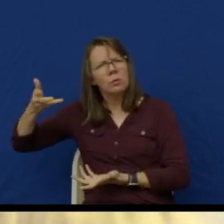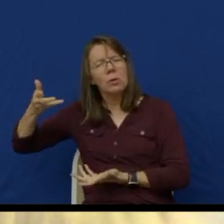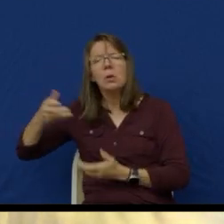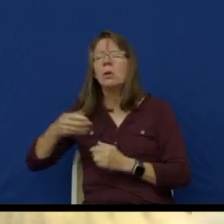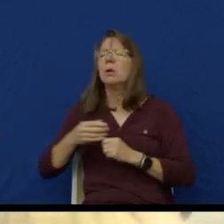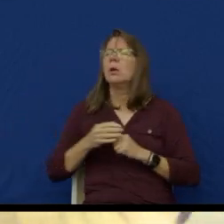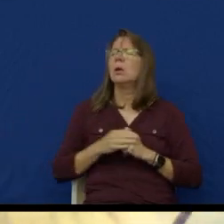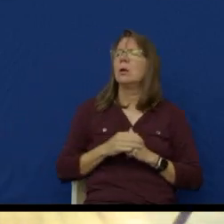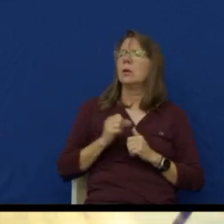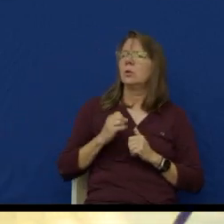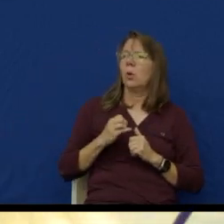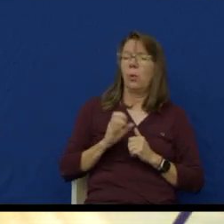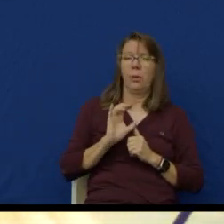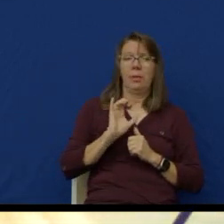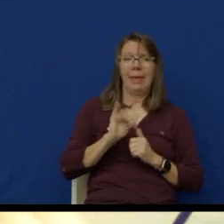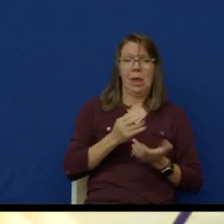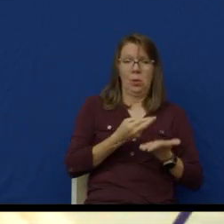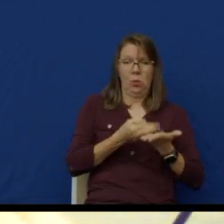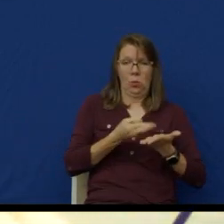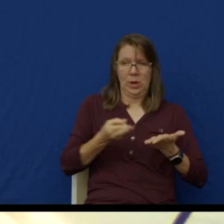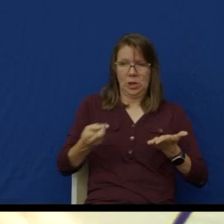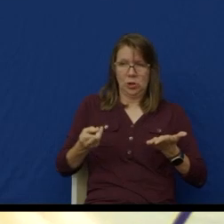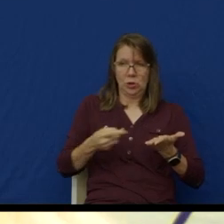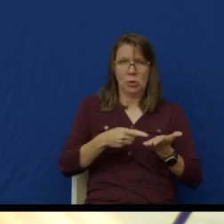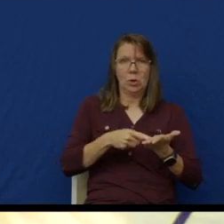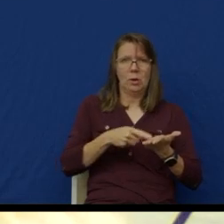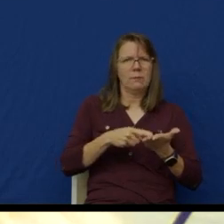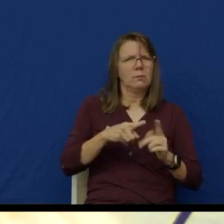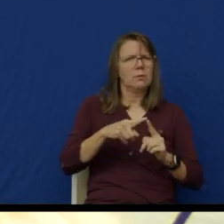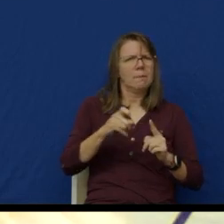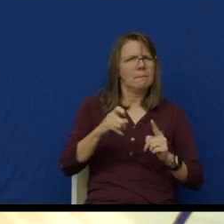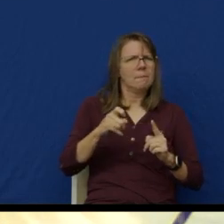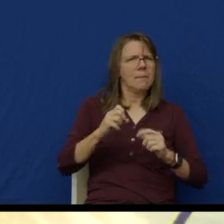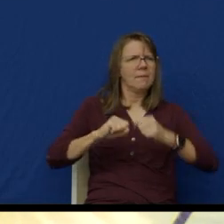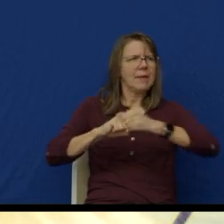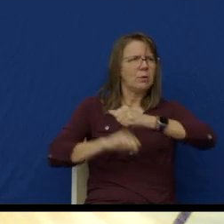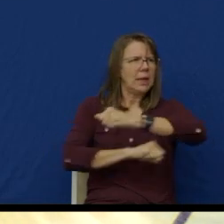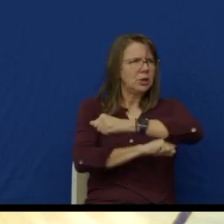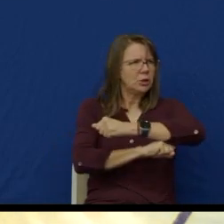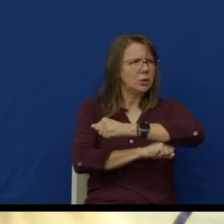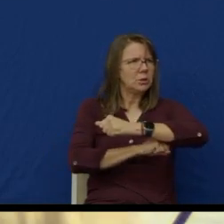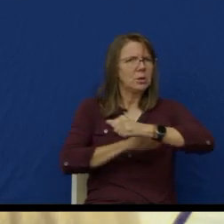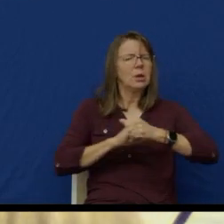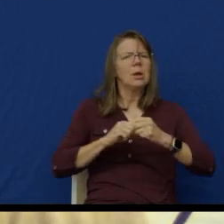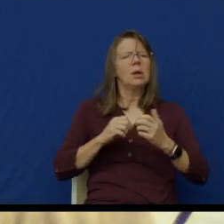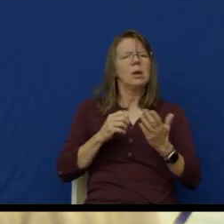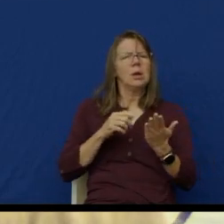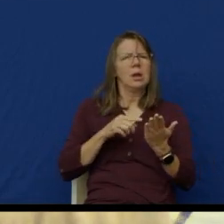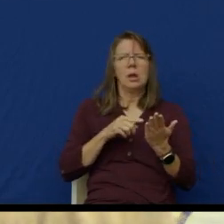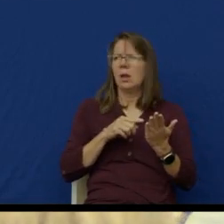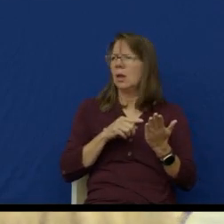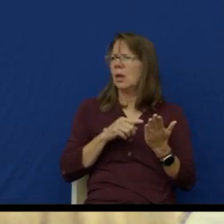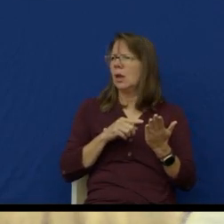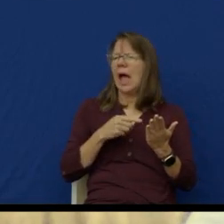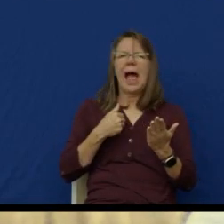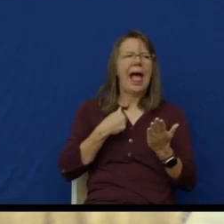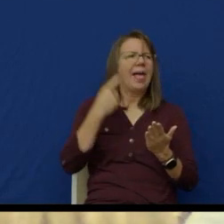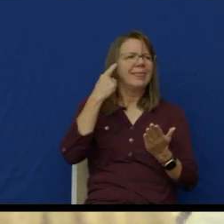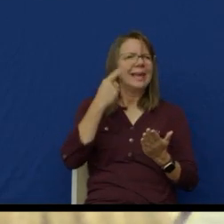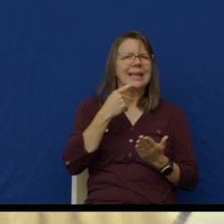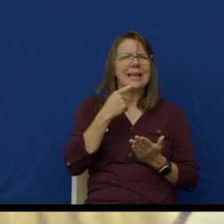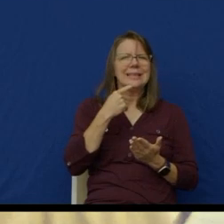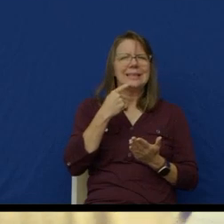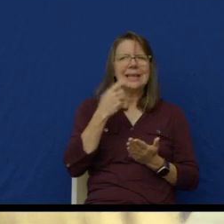resource that we were provided from the Brookings Foundation, reminding us that, I said yesterday, I believe